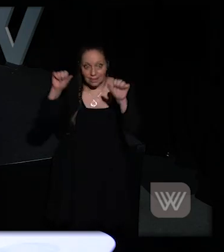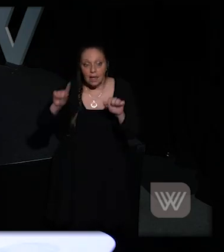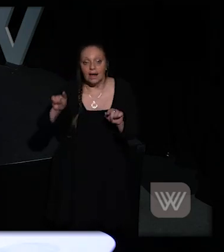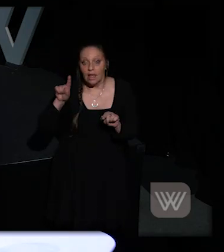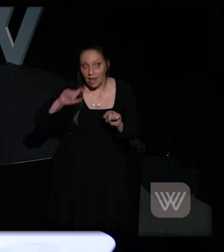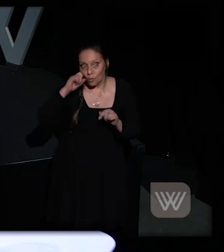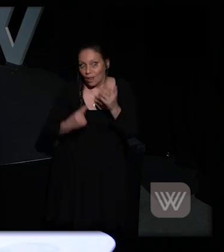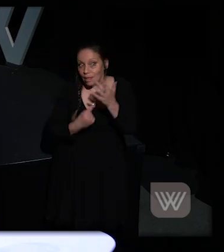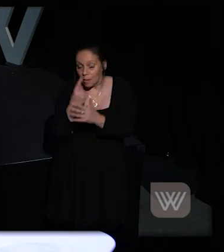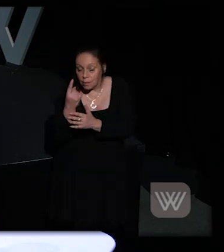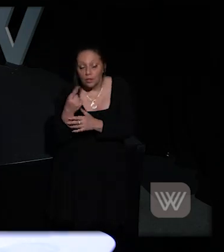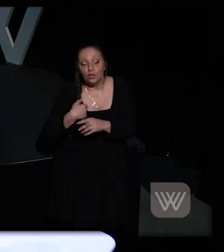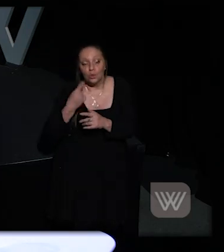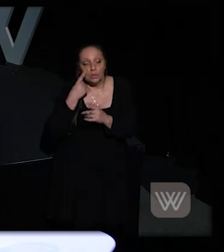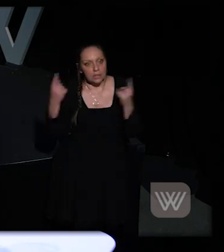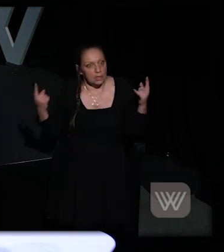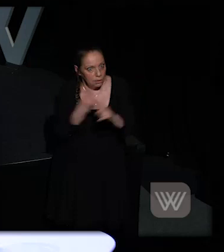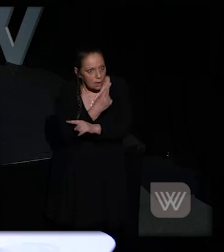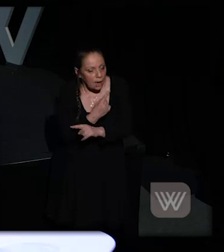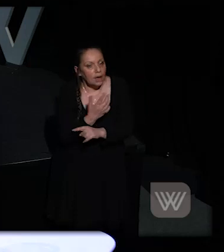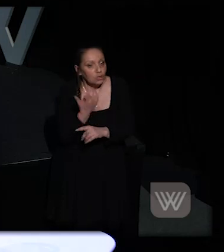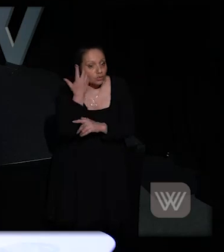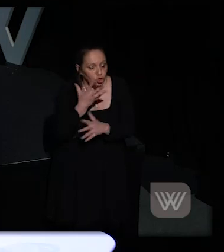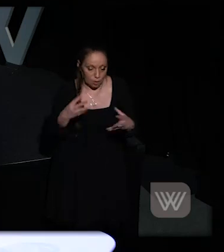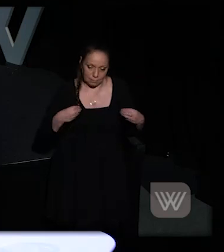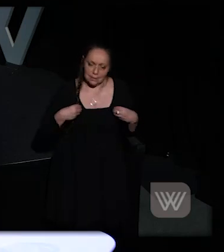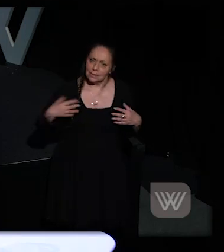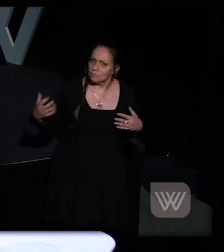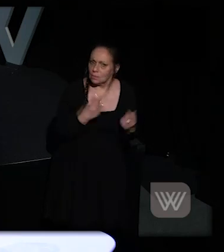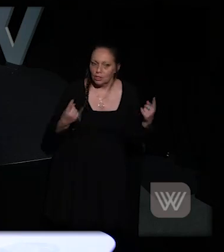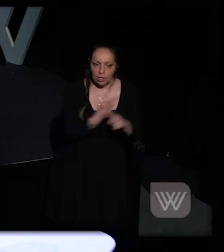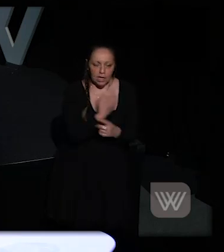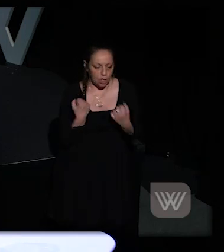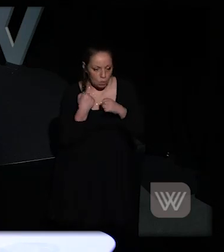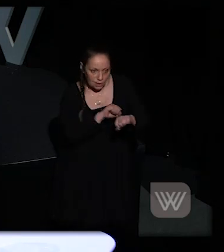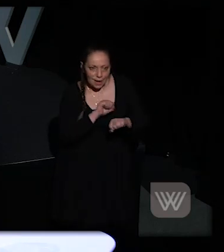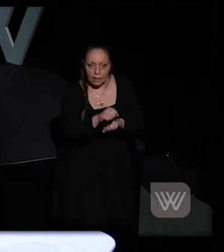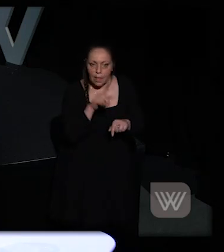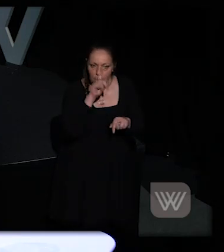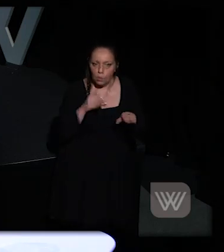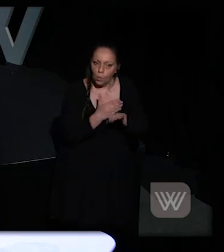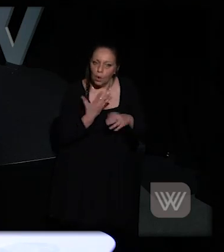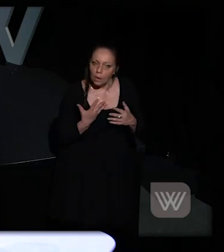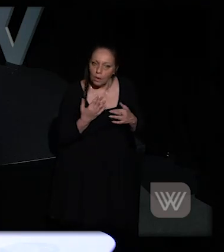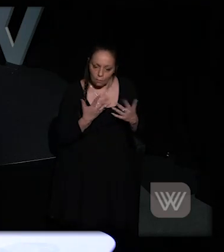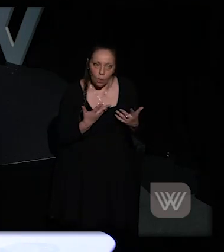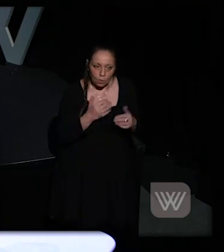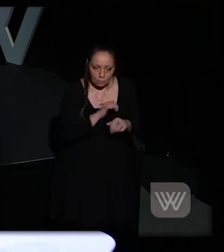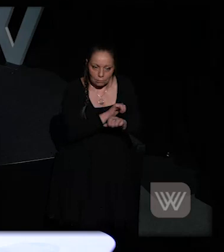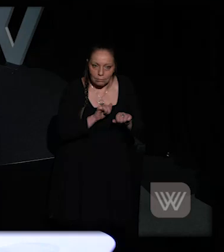what's going to happen is you're going to see a huge change in business. They're going to have to, because they have to protect their employees. And, you